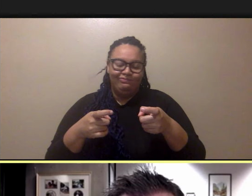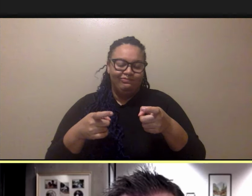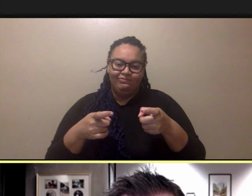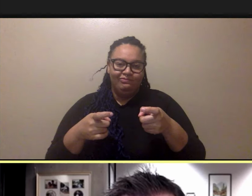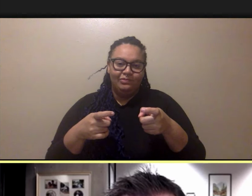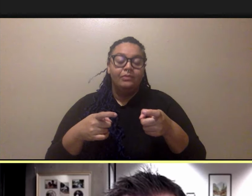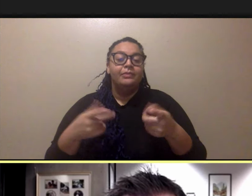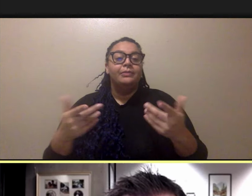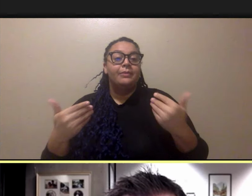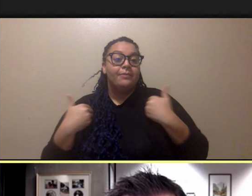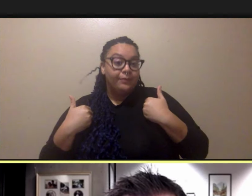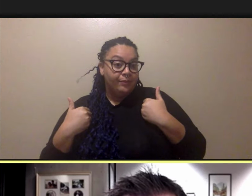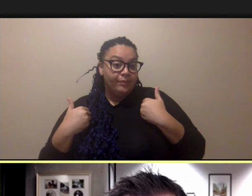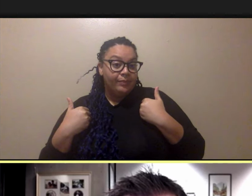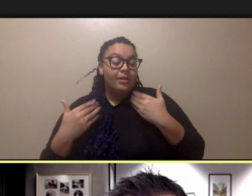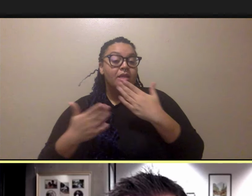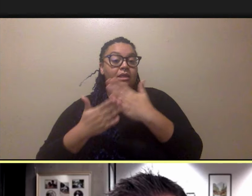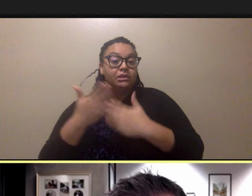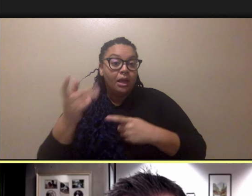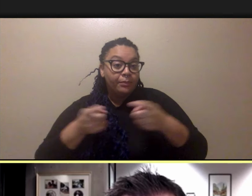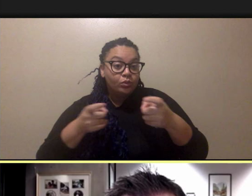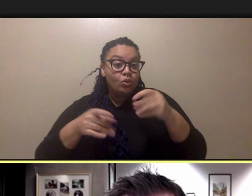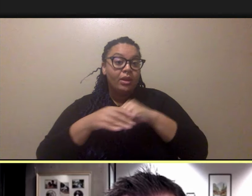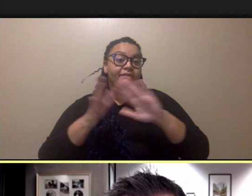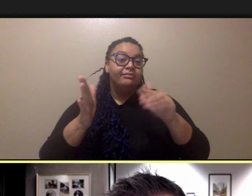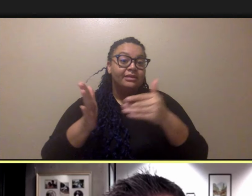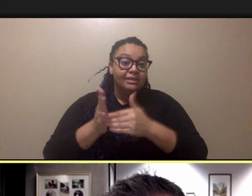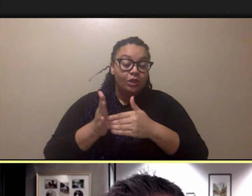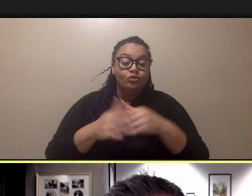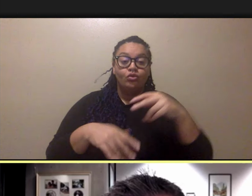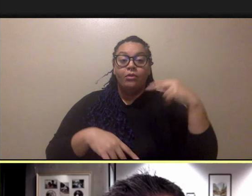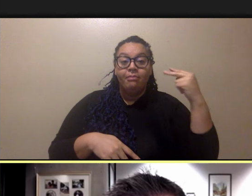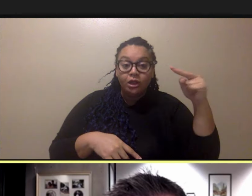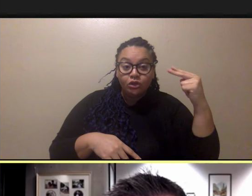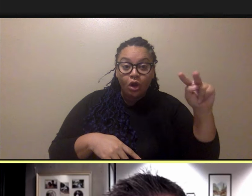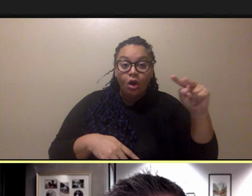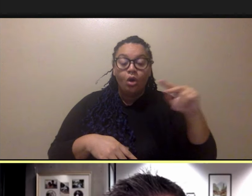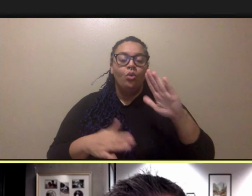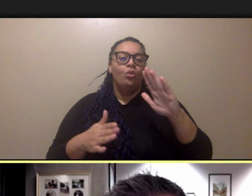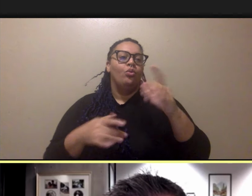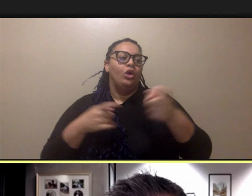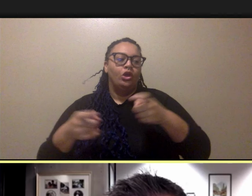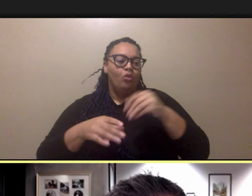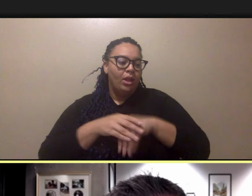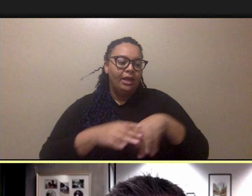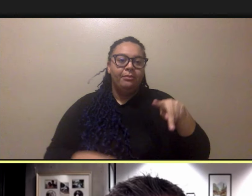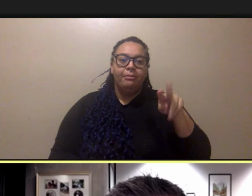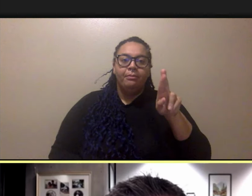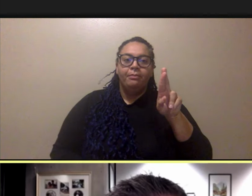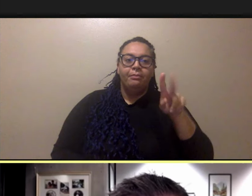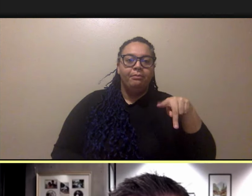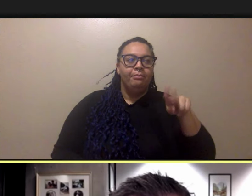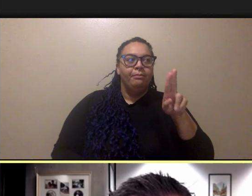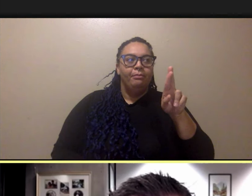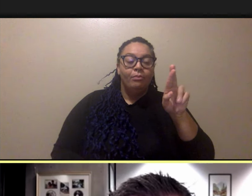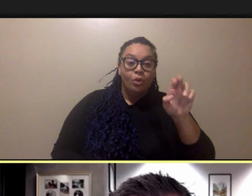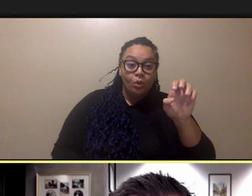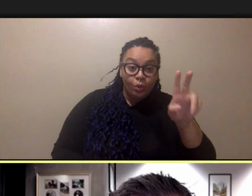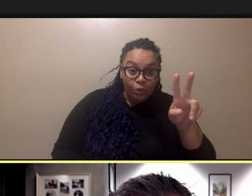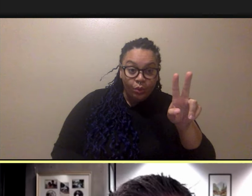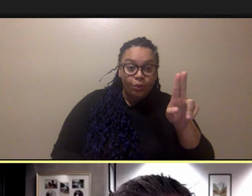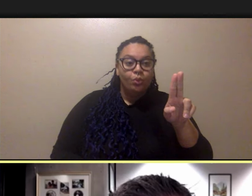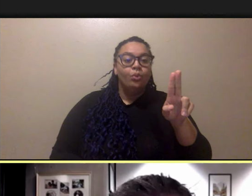They had some control here in Central Mexico. They had some control here in Peru. They had some outposts in Central America. Where they